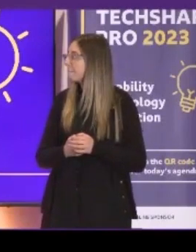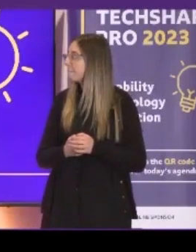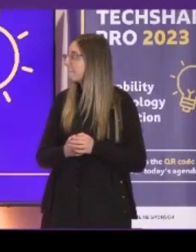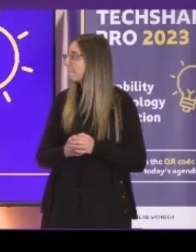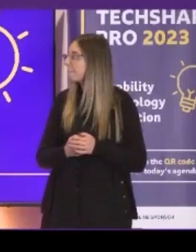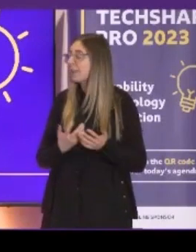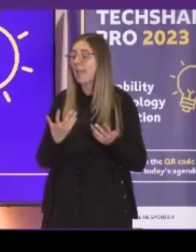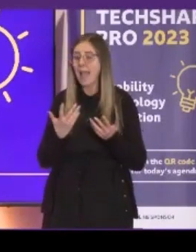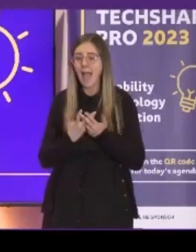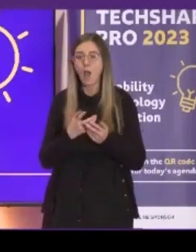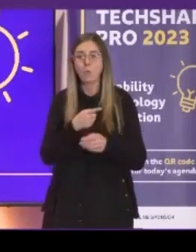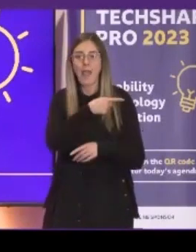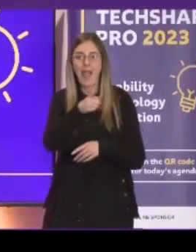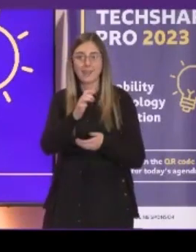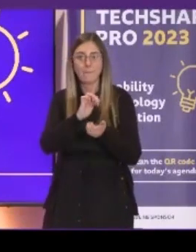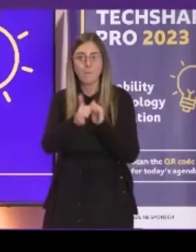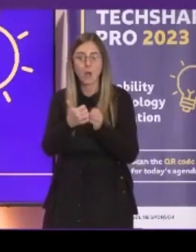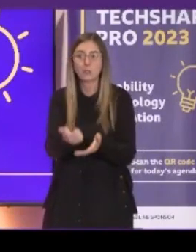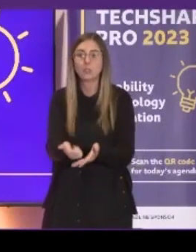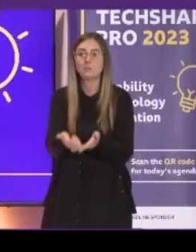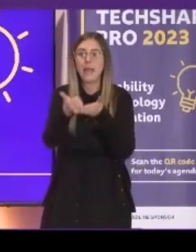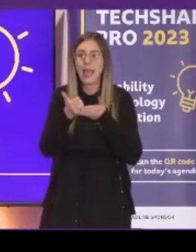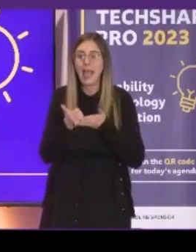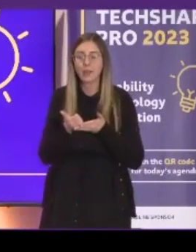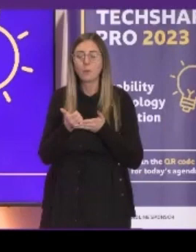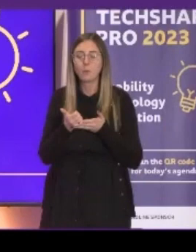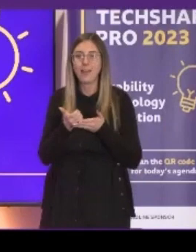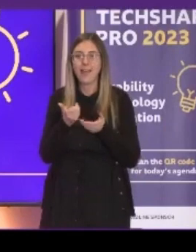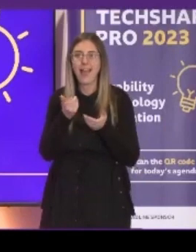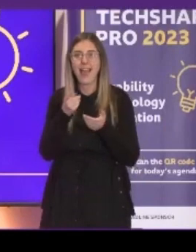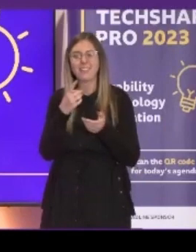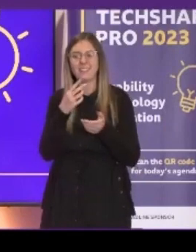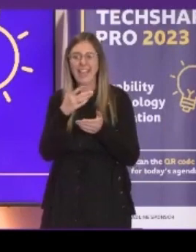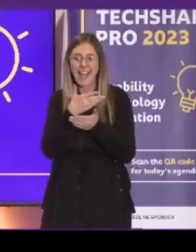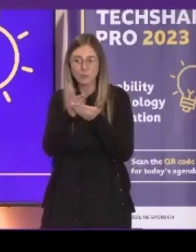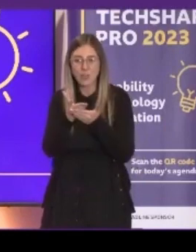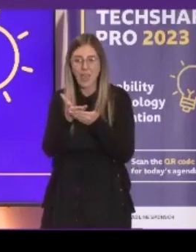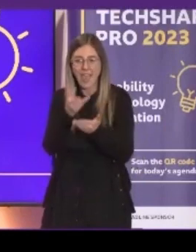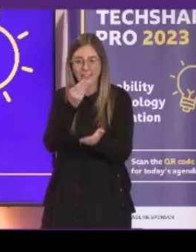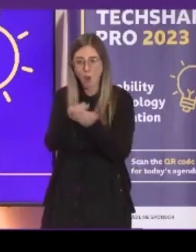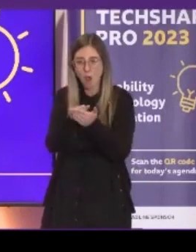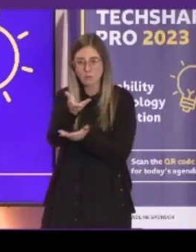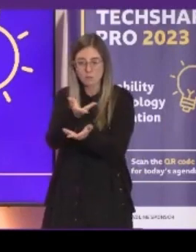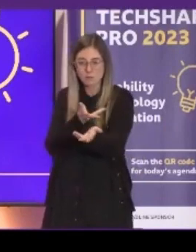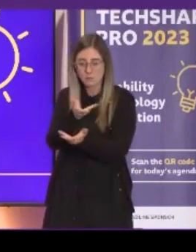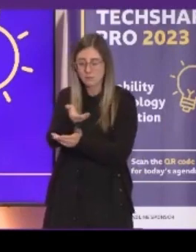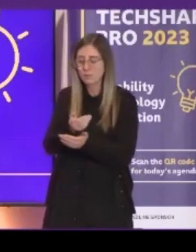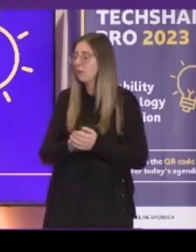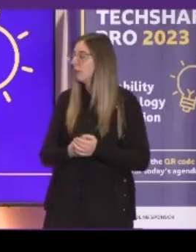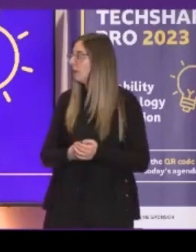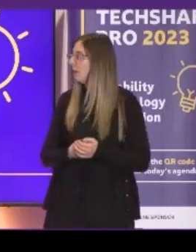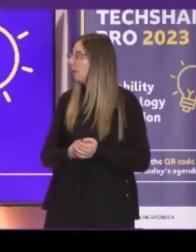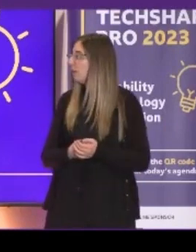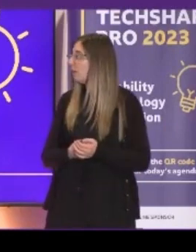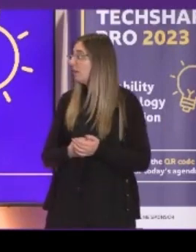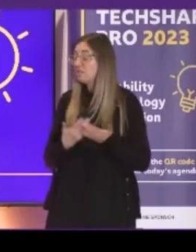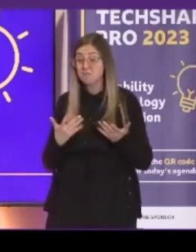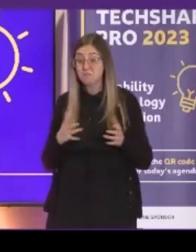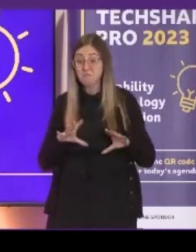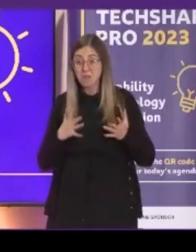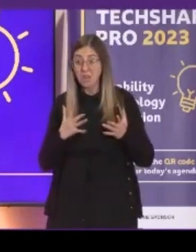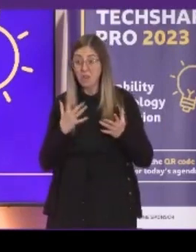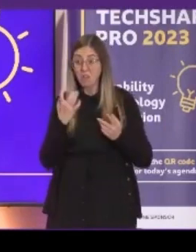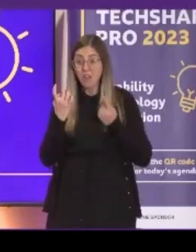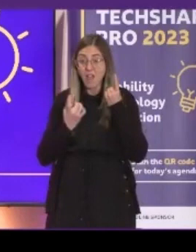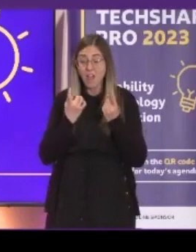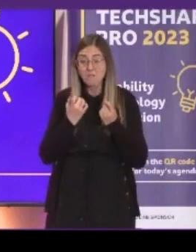and how can partnerships help that and help manage that cost. But Rory, or Kirsty, any thoughts around